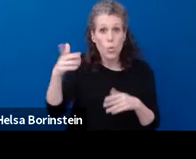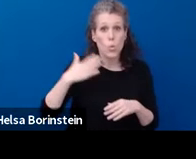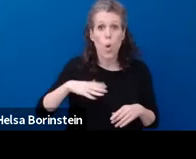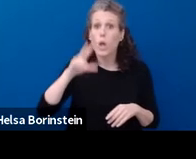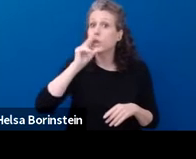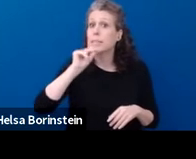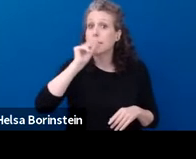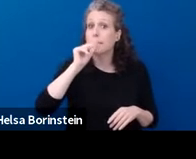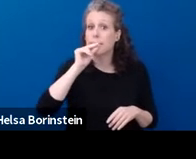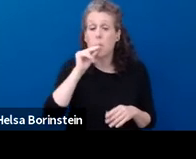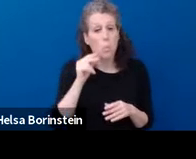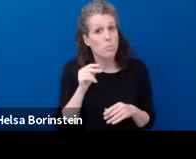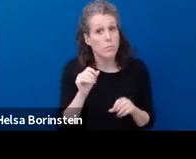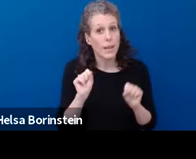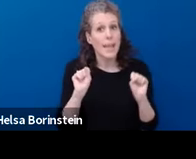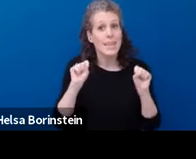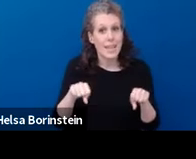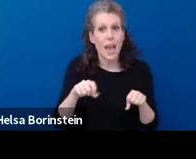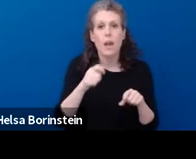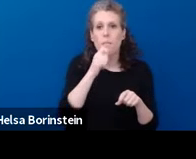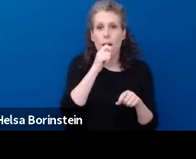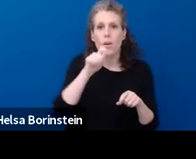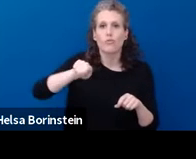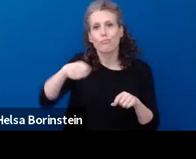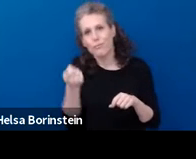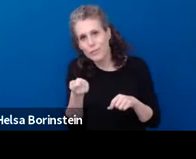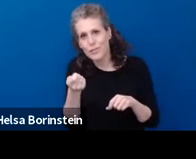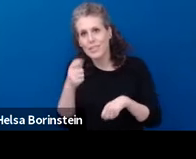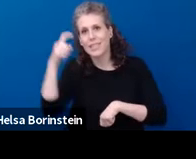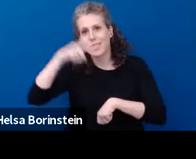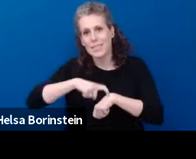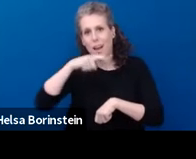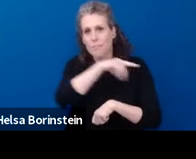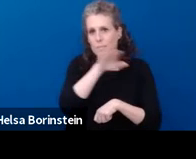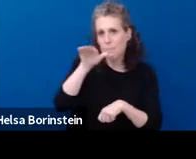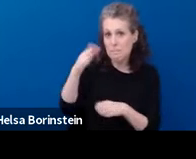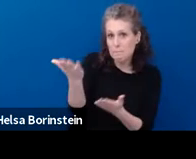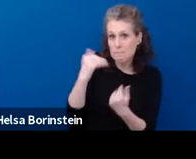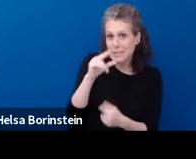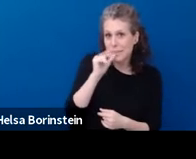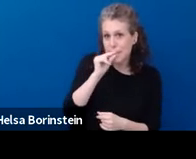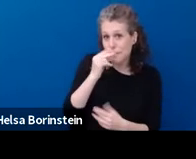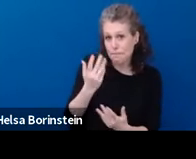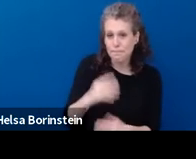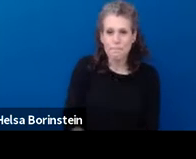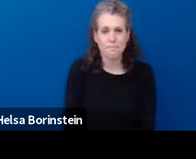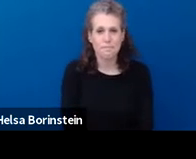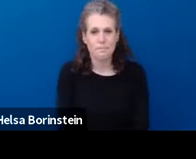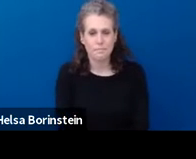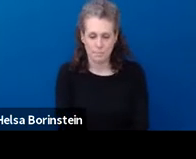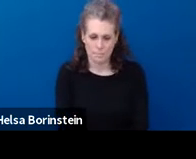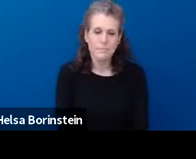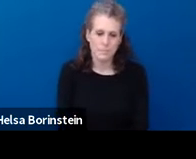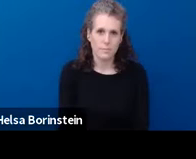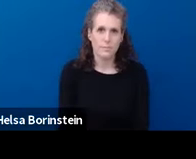course put on your microphone when the moderator is asking you to speak. But we will have a lot of